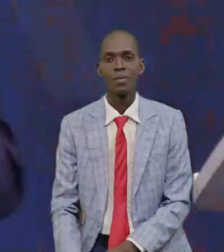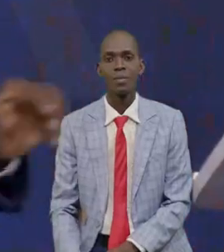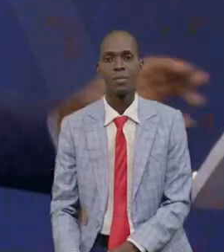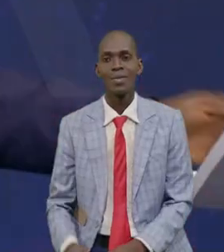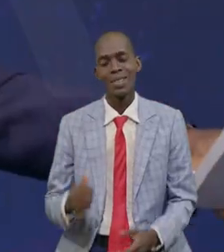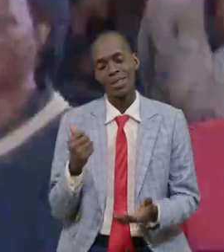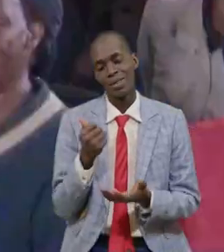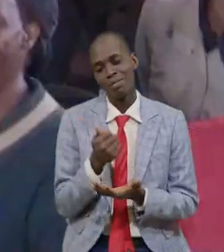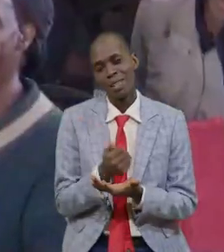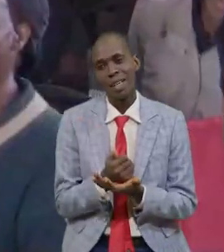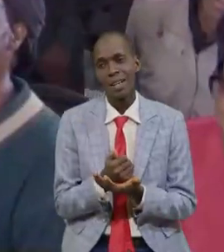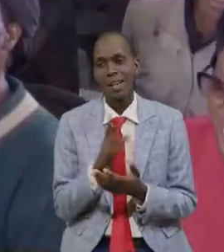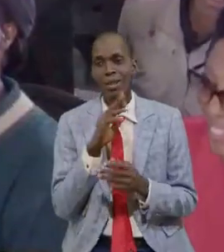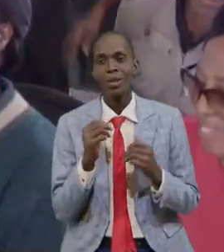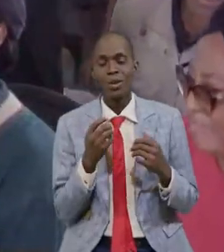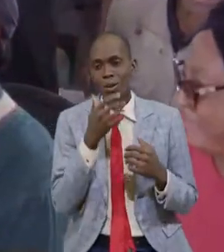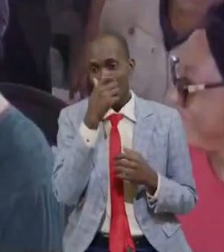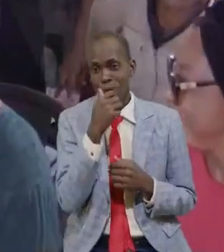Amen.